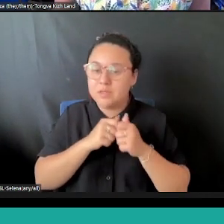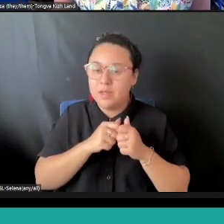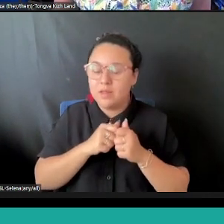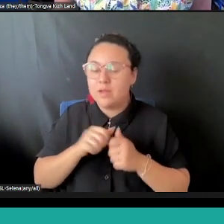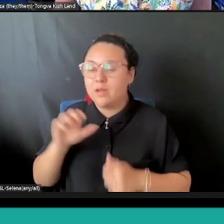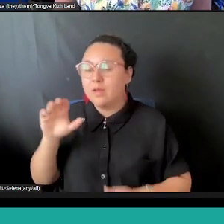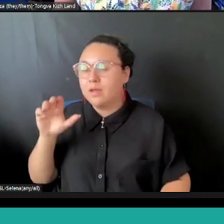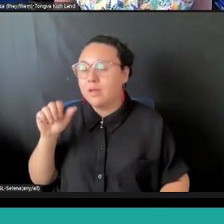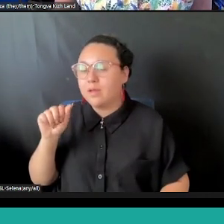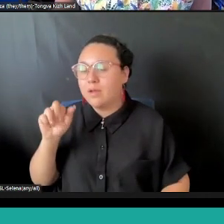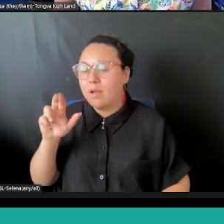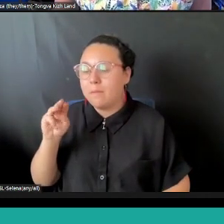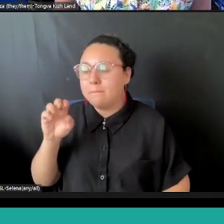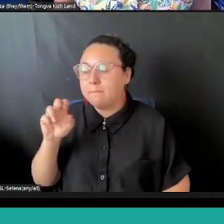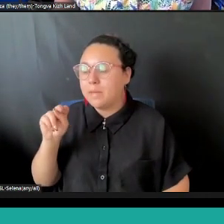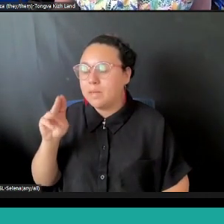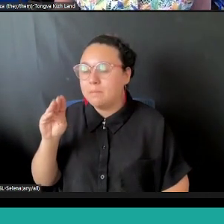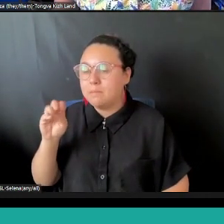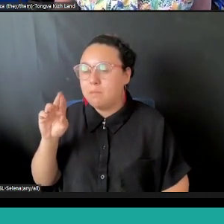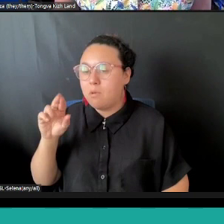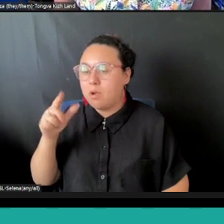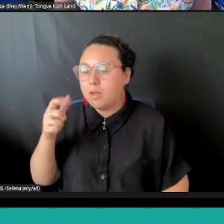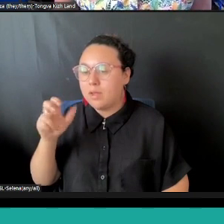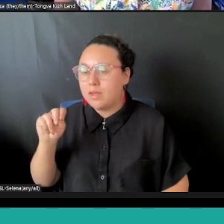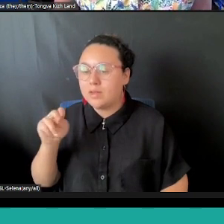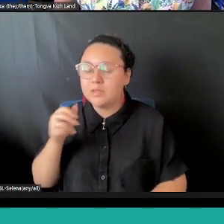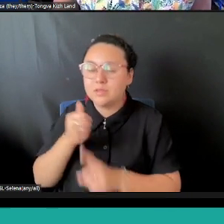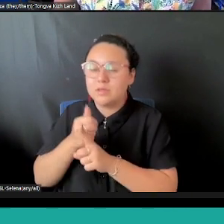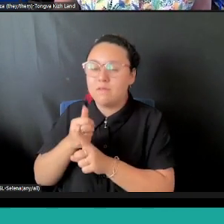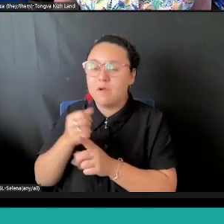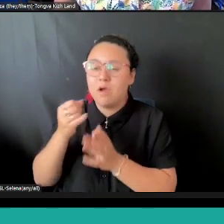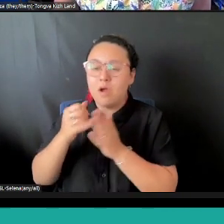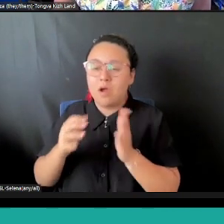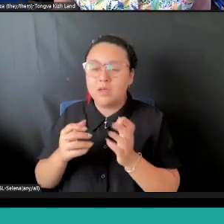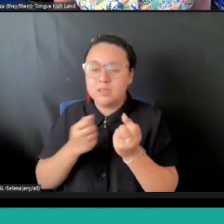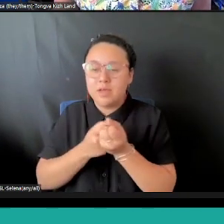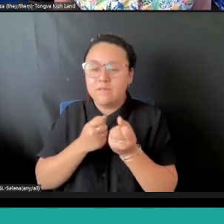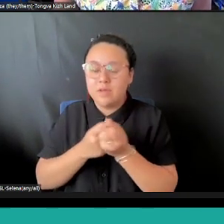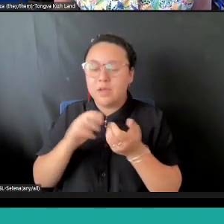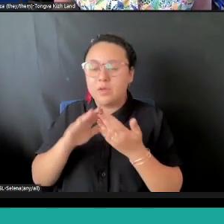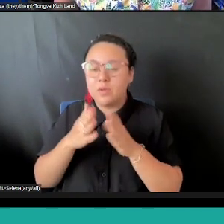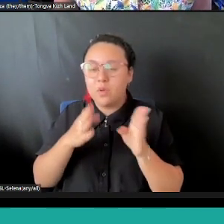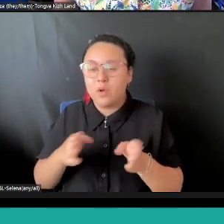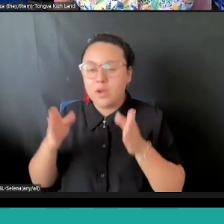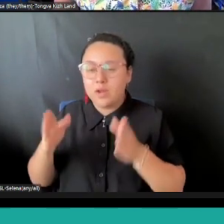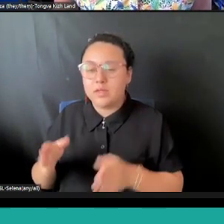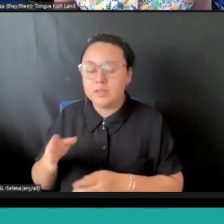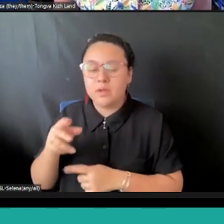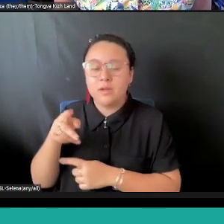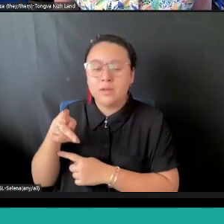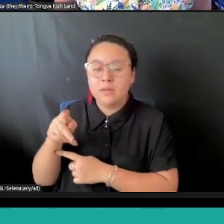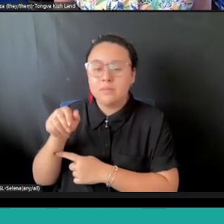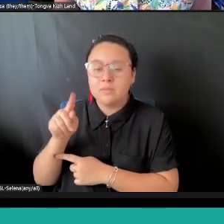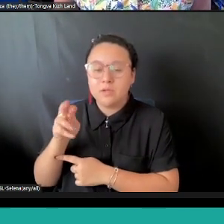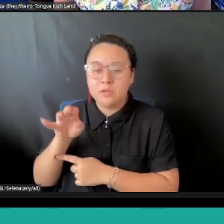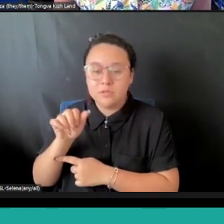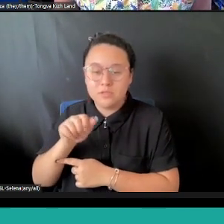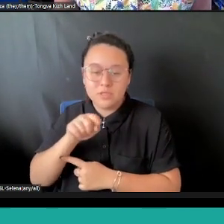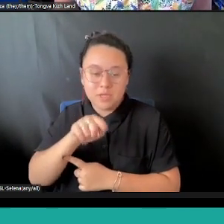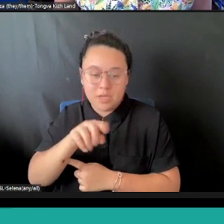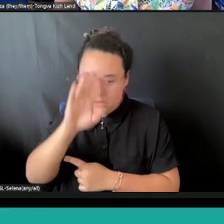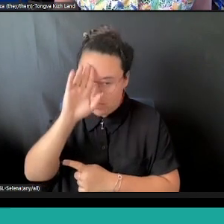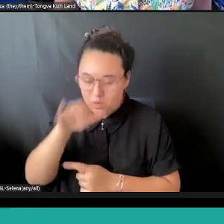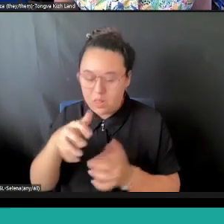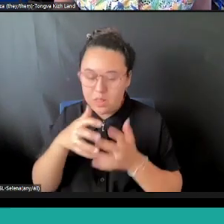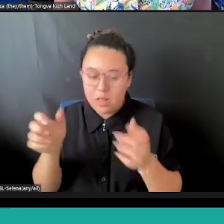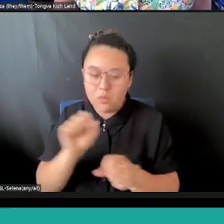amazing arts advocate, community organizer, and just brilliant mind. And Patricia, I know you've done a lot of work with art equity as an